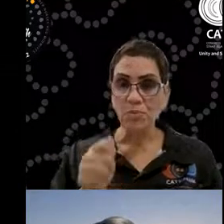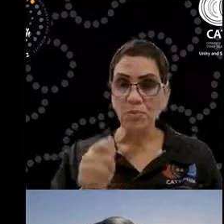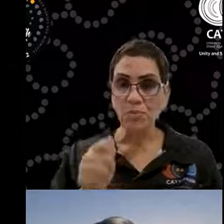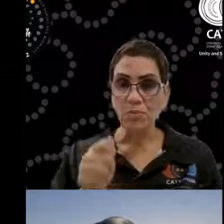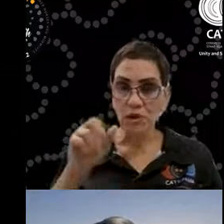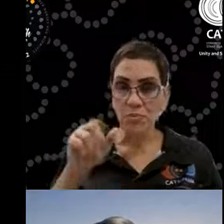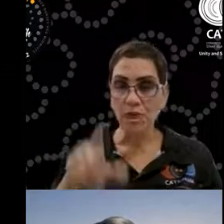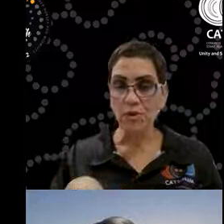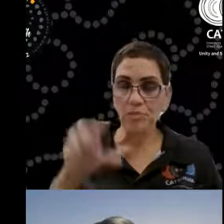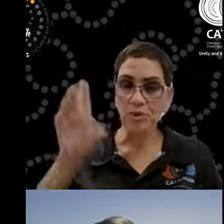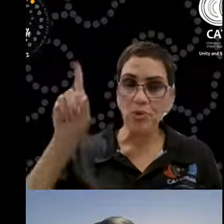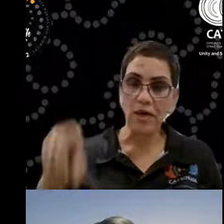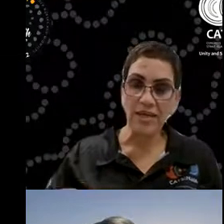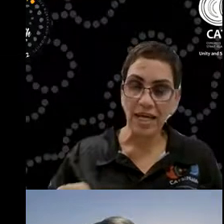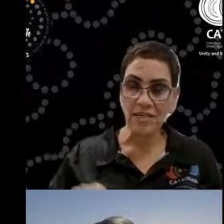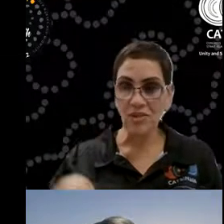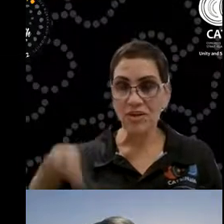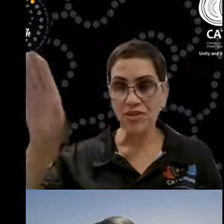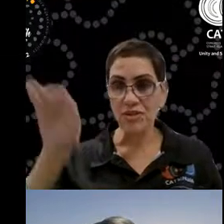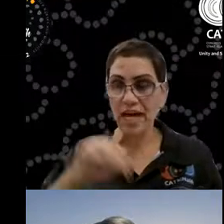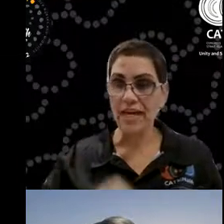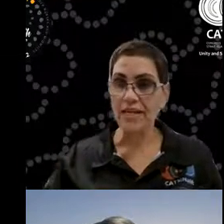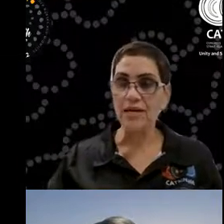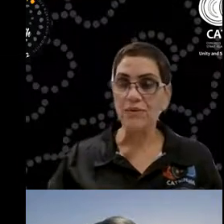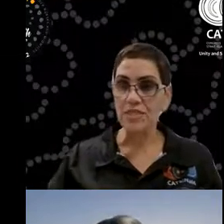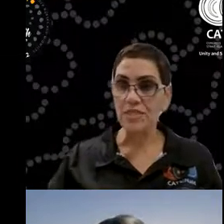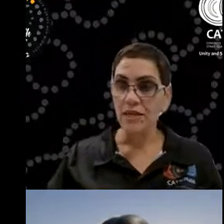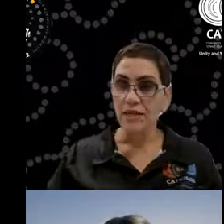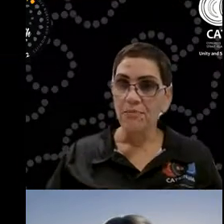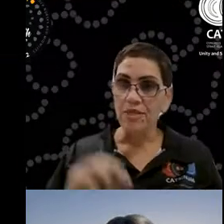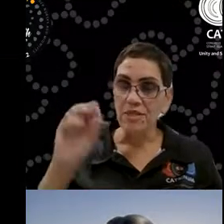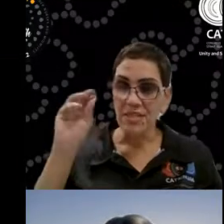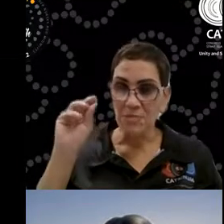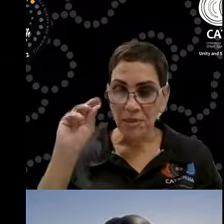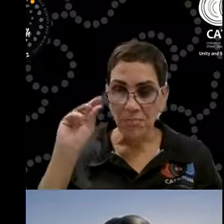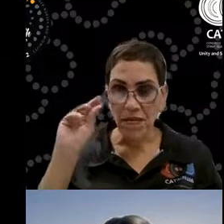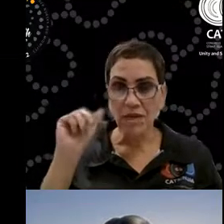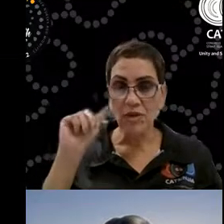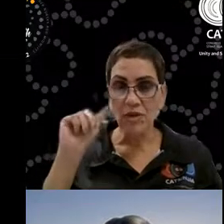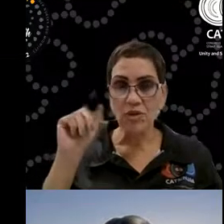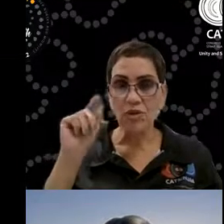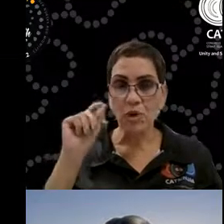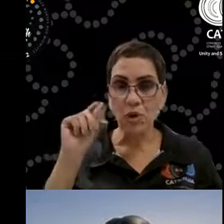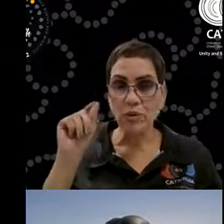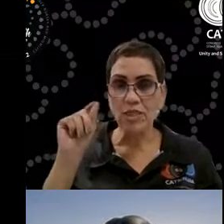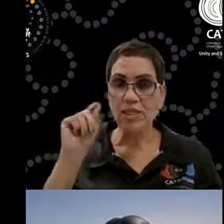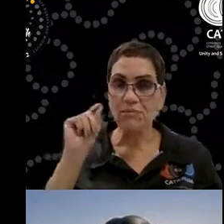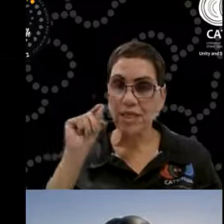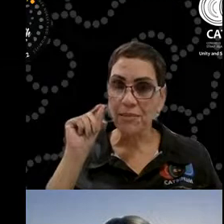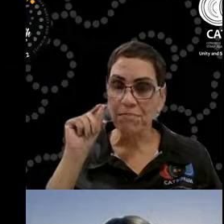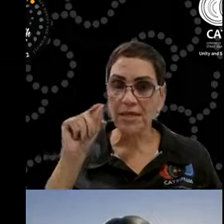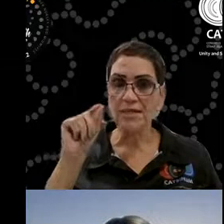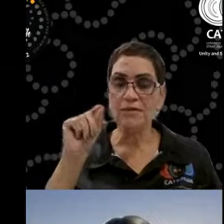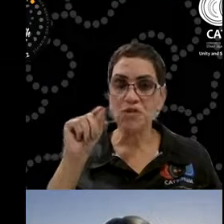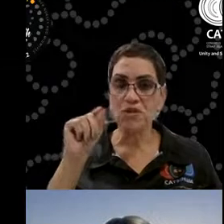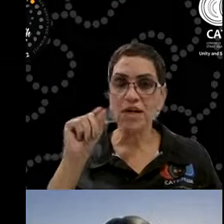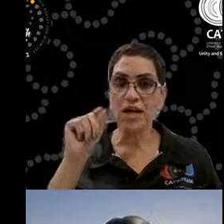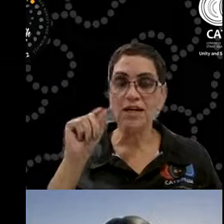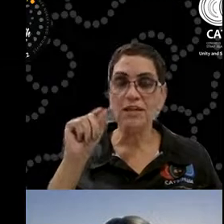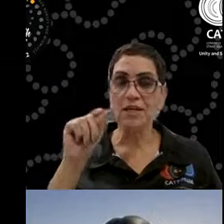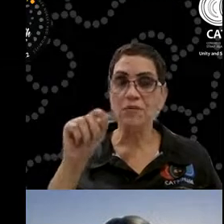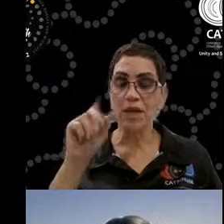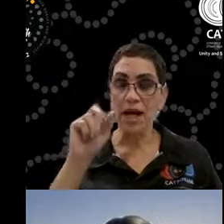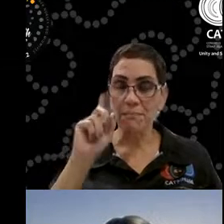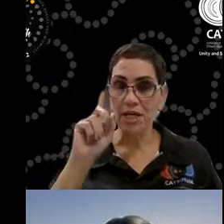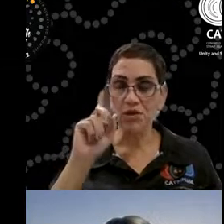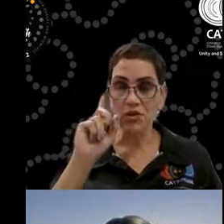not a program that you're going to be able to put one day aside and do the 8 hours, because there's been pedagogical hooks that have been embedded in this